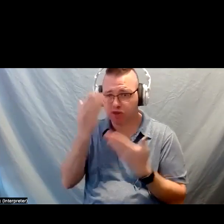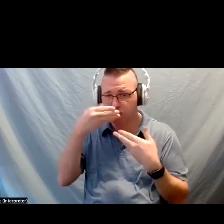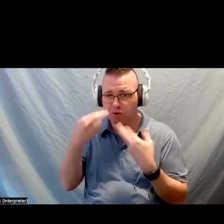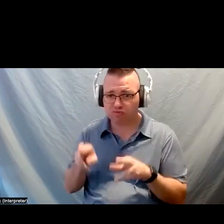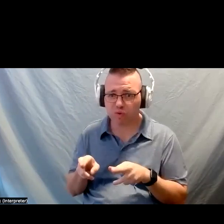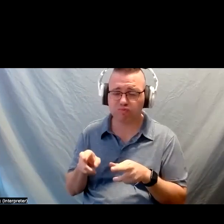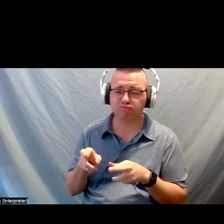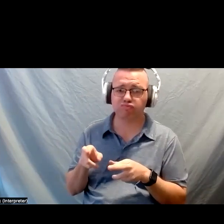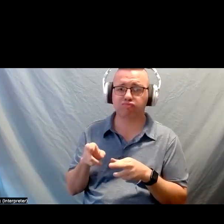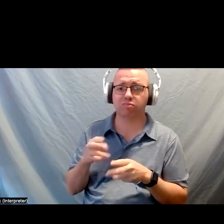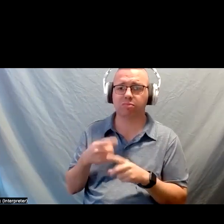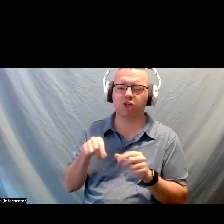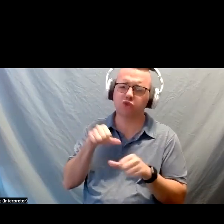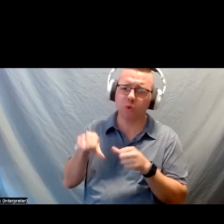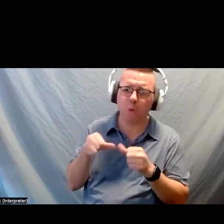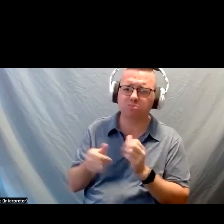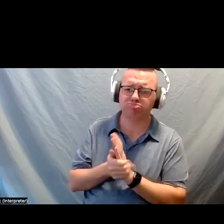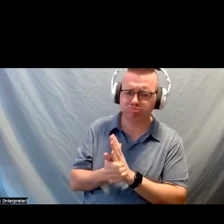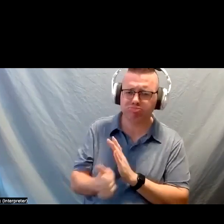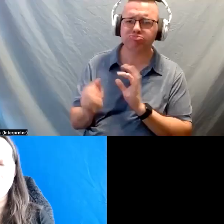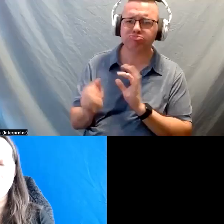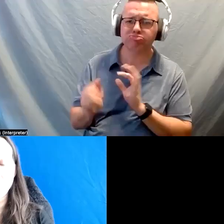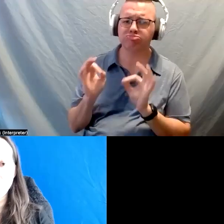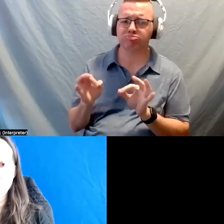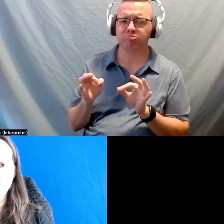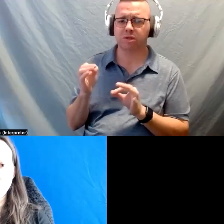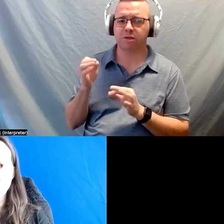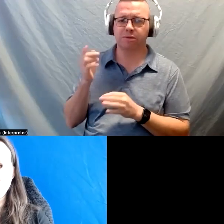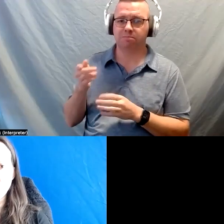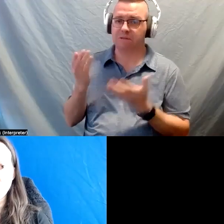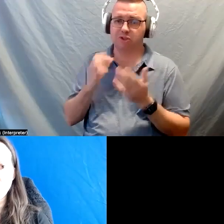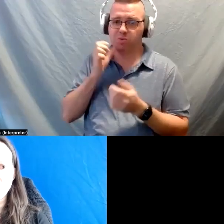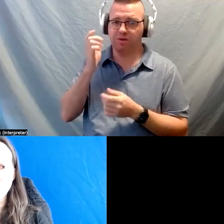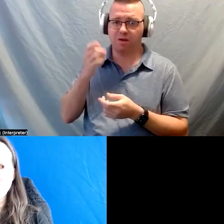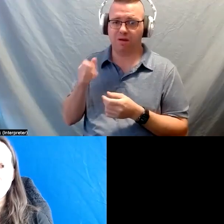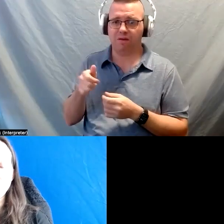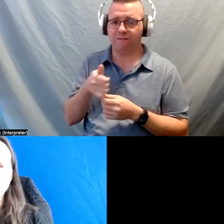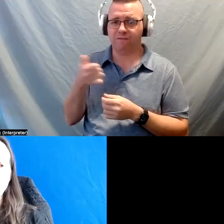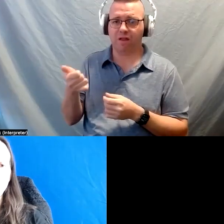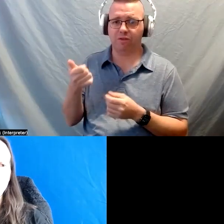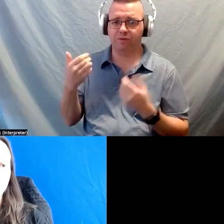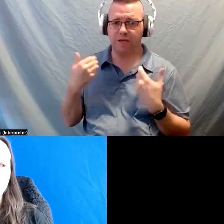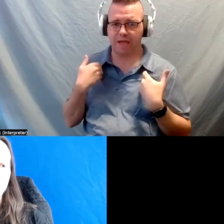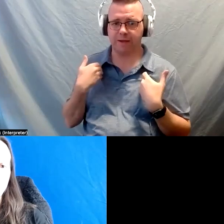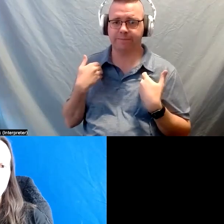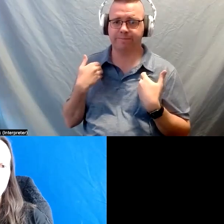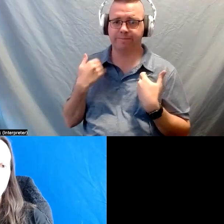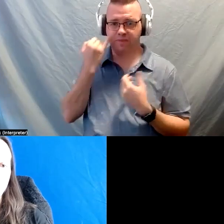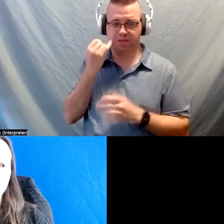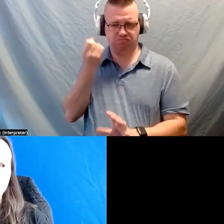but also, I think, social skills that she wouldn't have otherwise had, if that makes